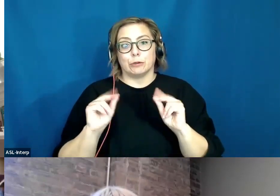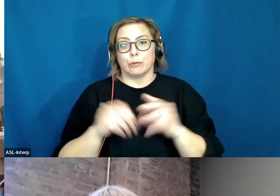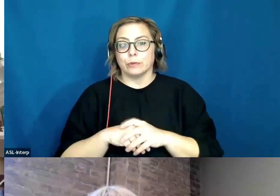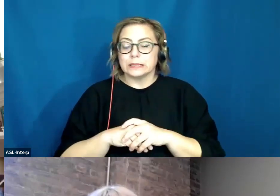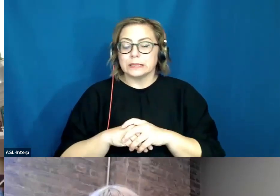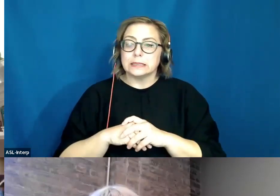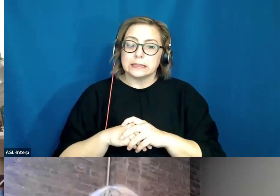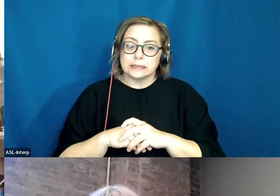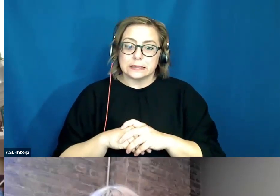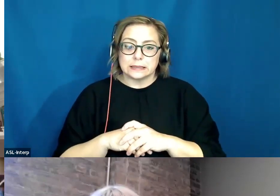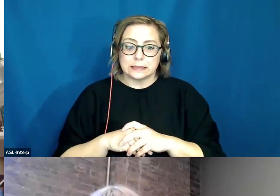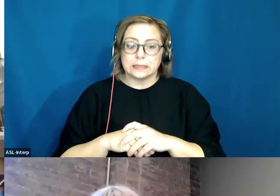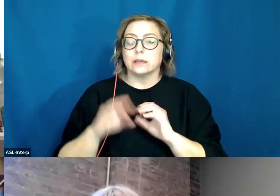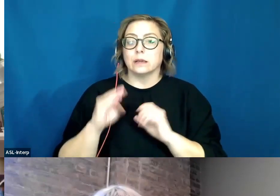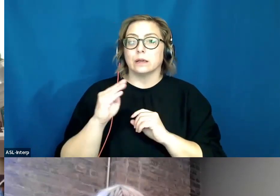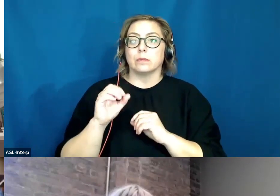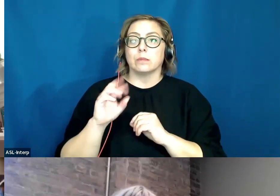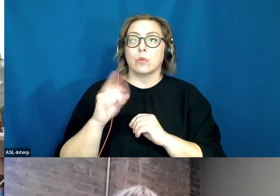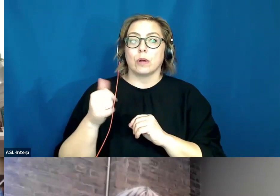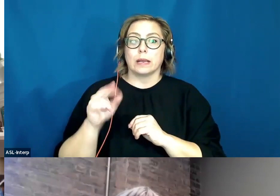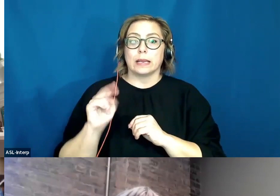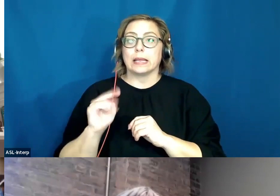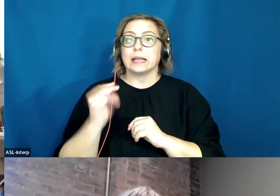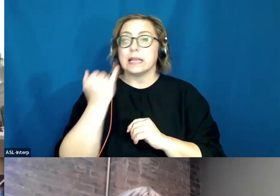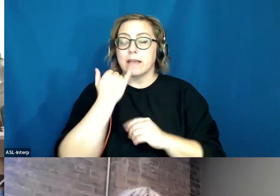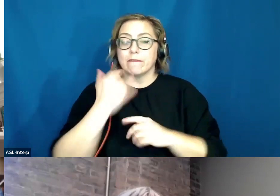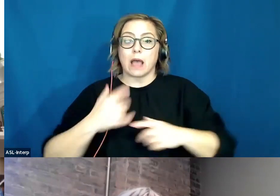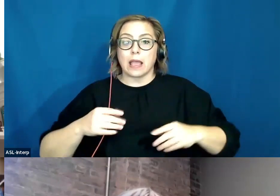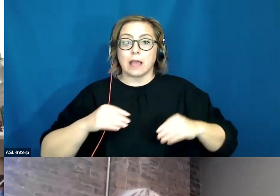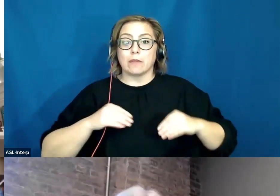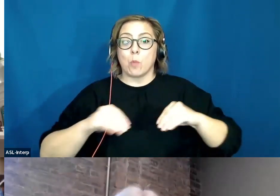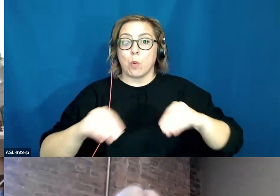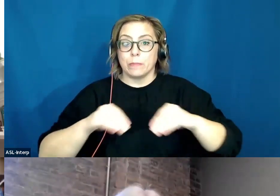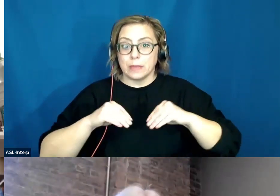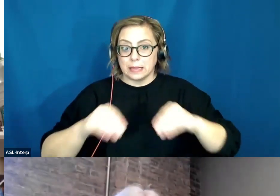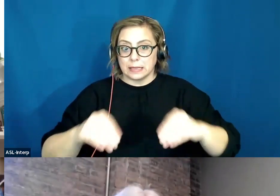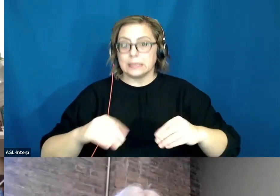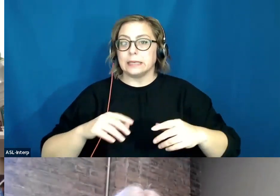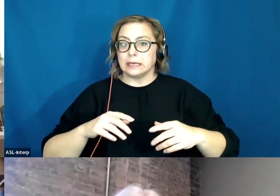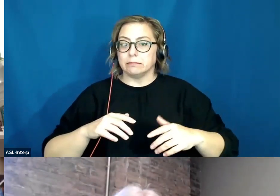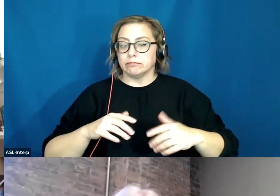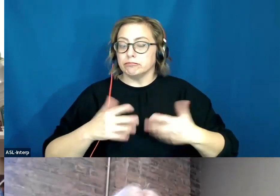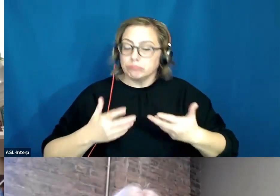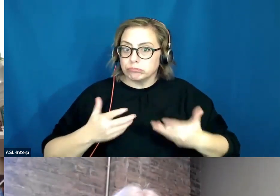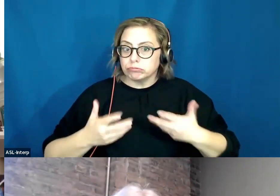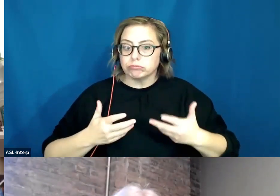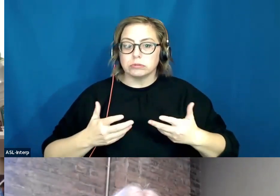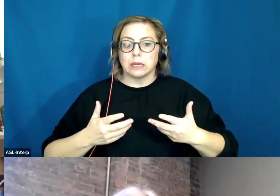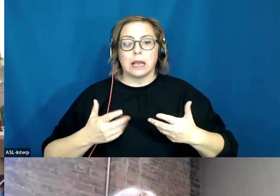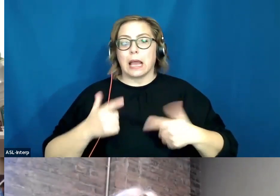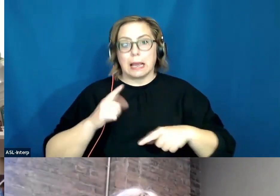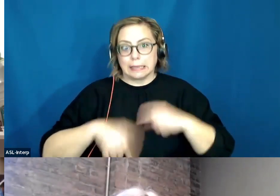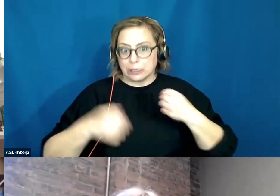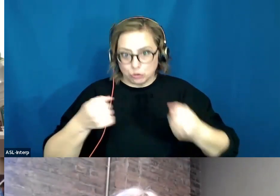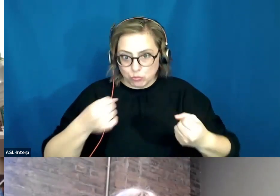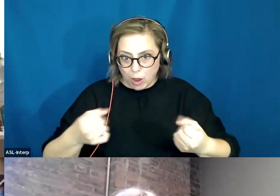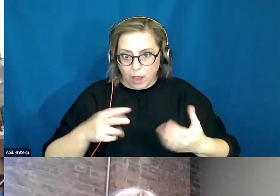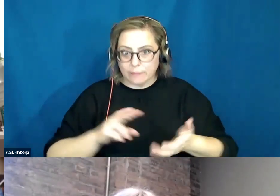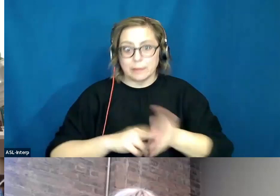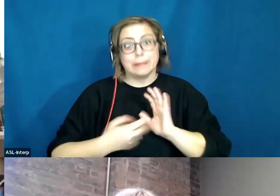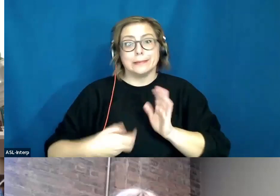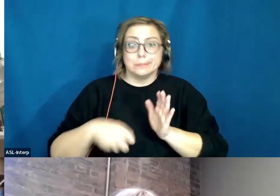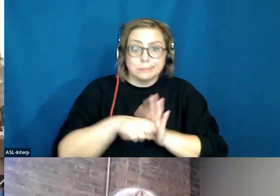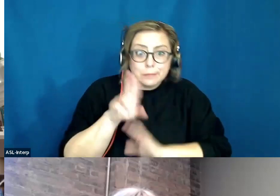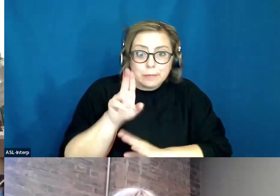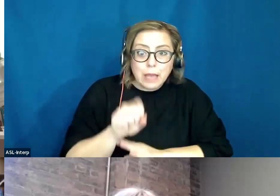Let's say I have mobility issues, right? I I don't drive, right? I would have to be taking the